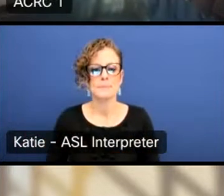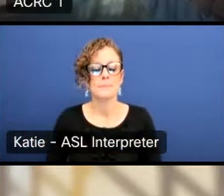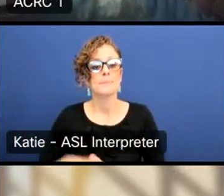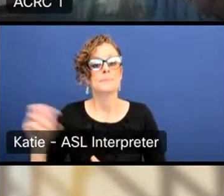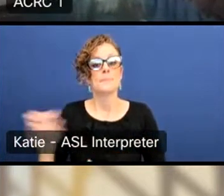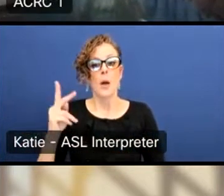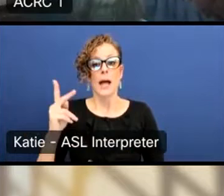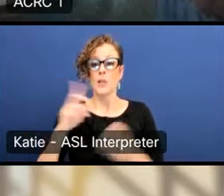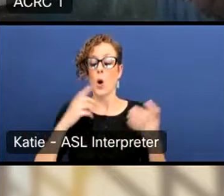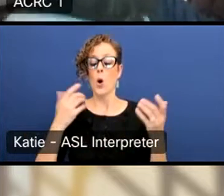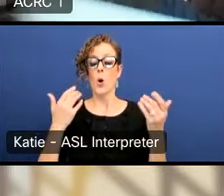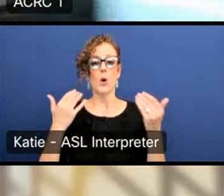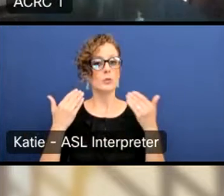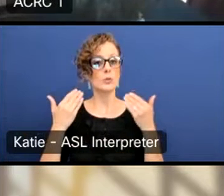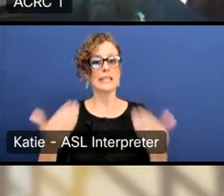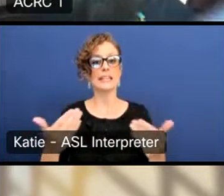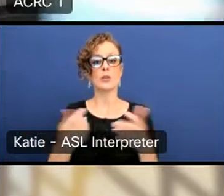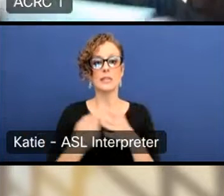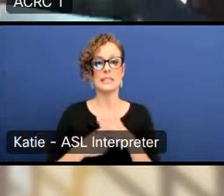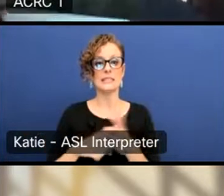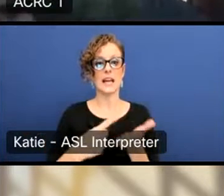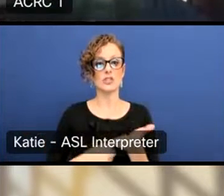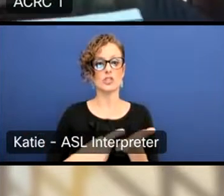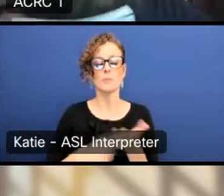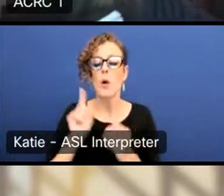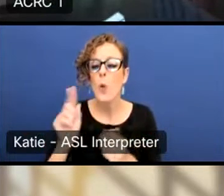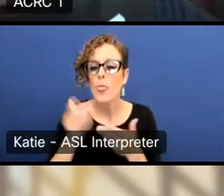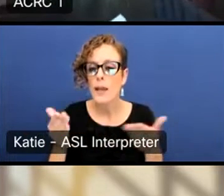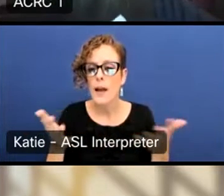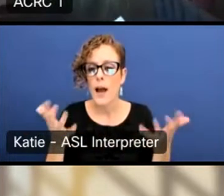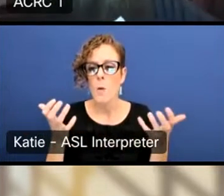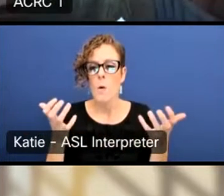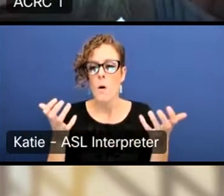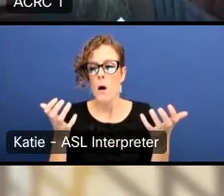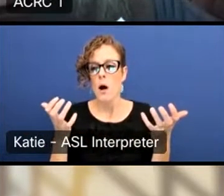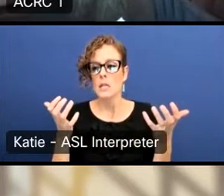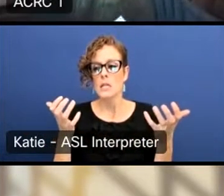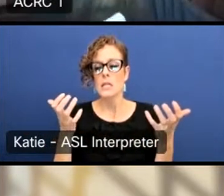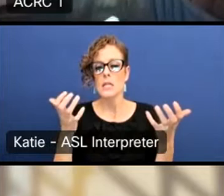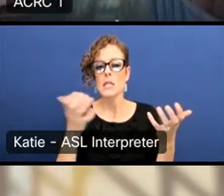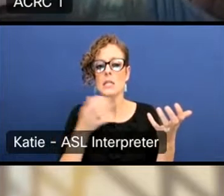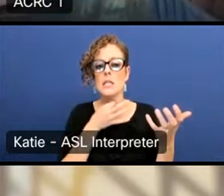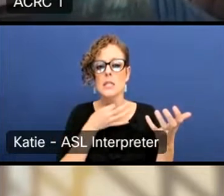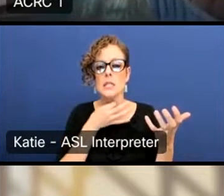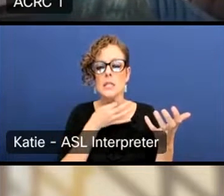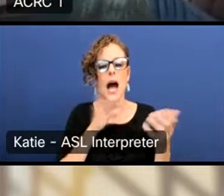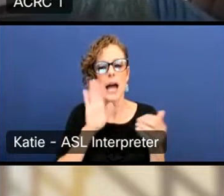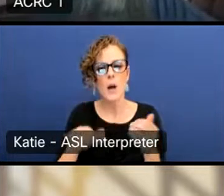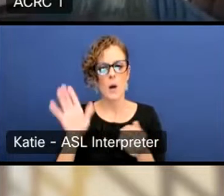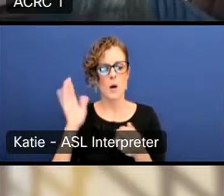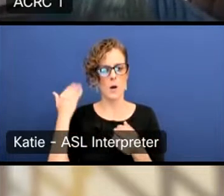so to get into the discussion, and then one thing I wanted to know as well, I know we went over kind of